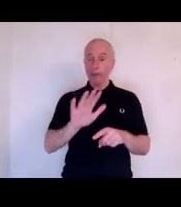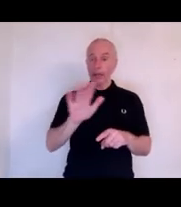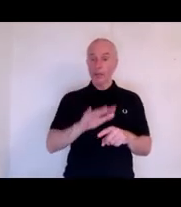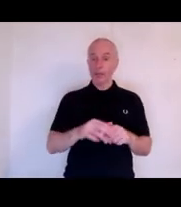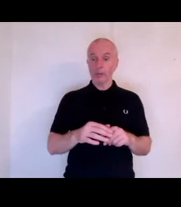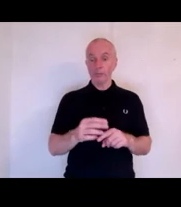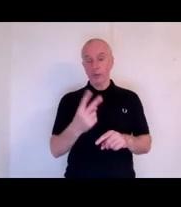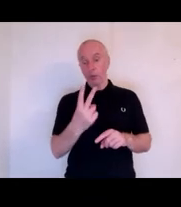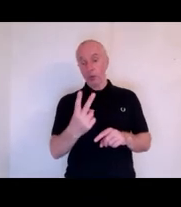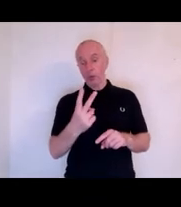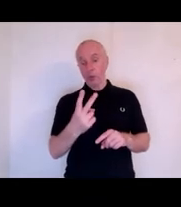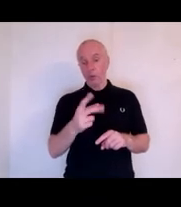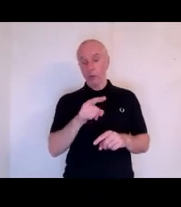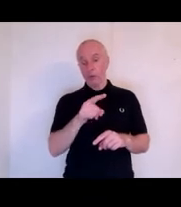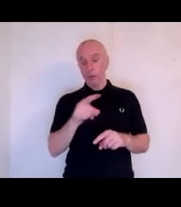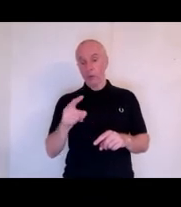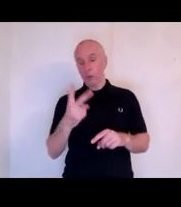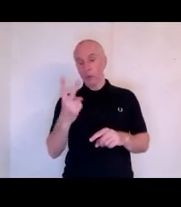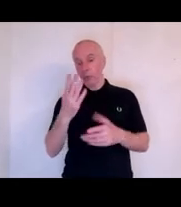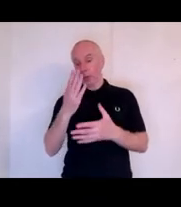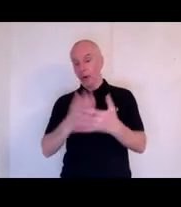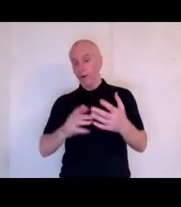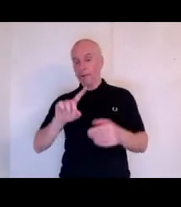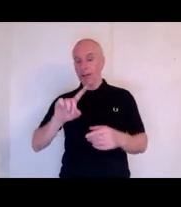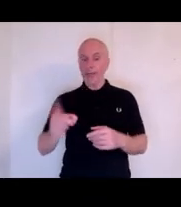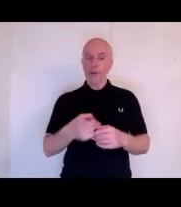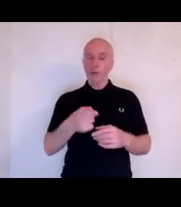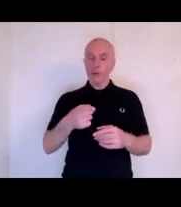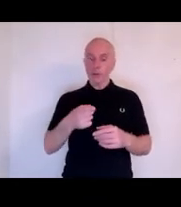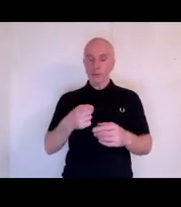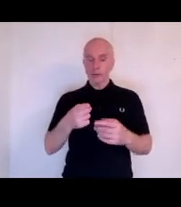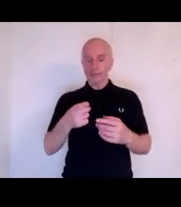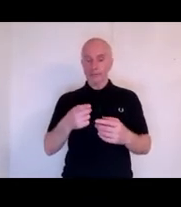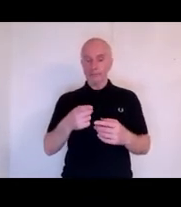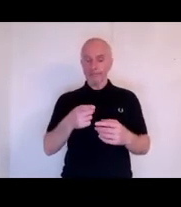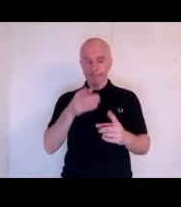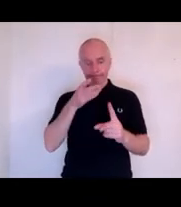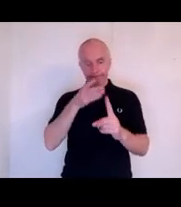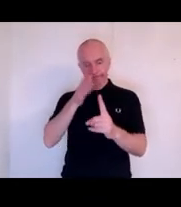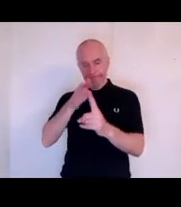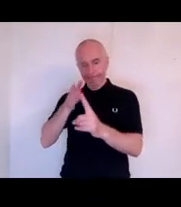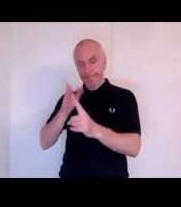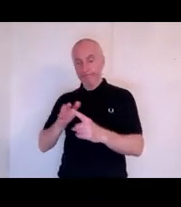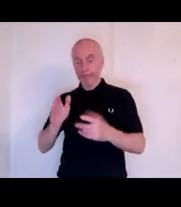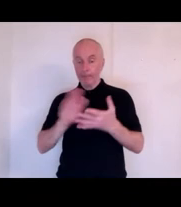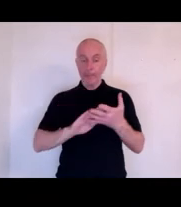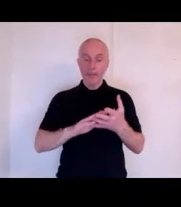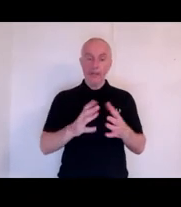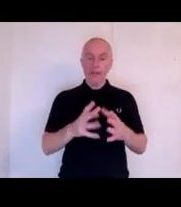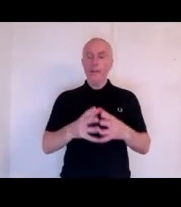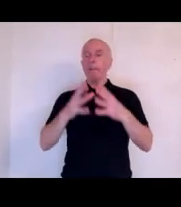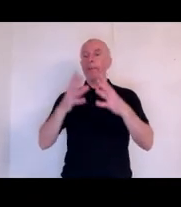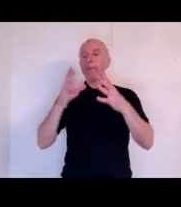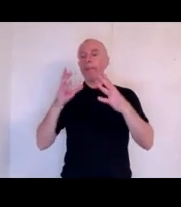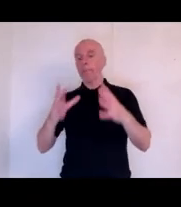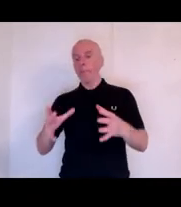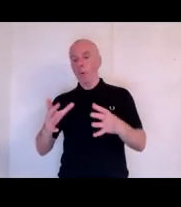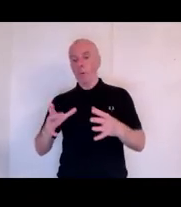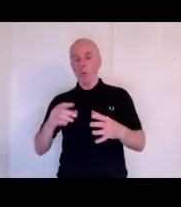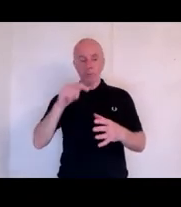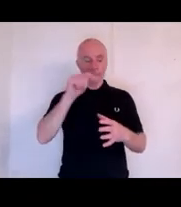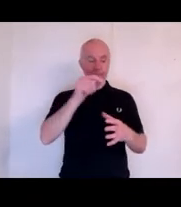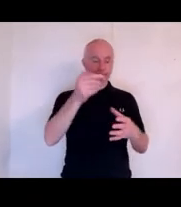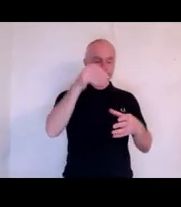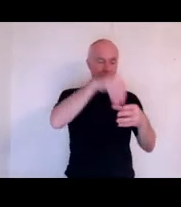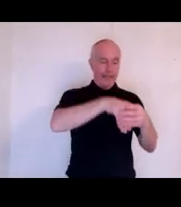thousand nuclides identified on it. So it's a significant number more nuclides that we have in the reactor. I